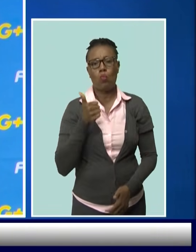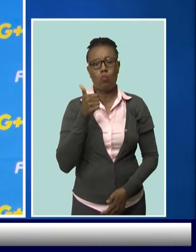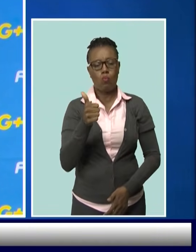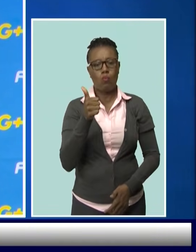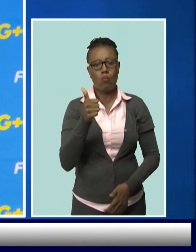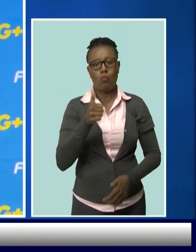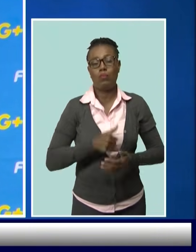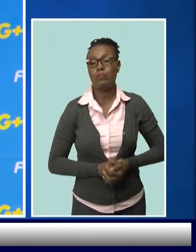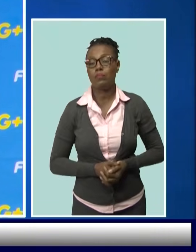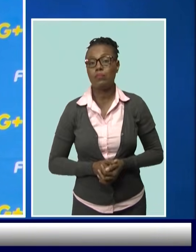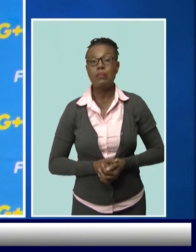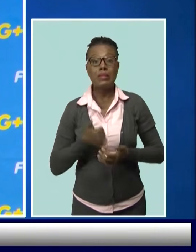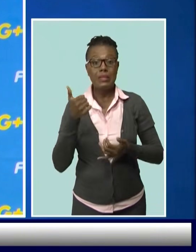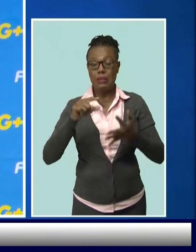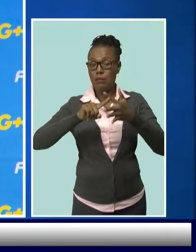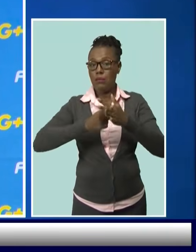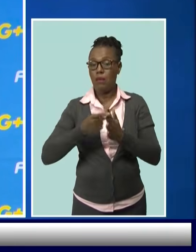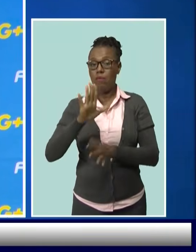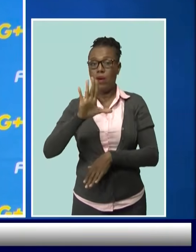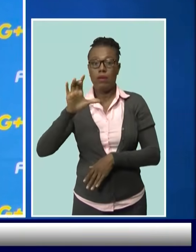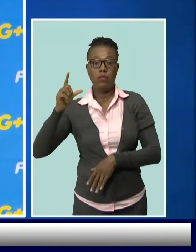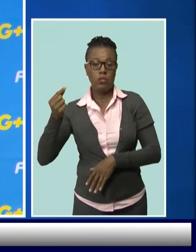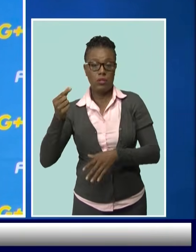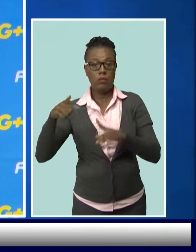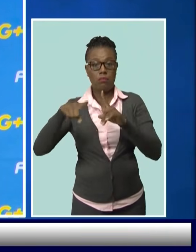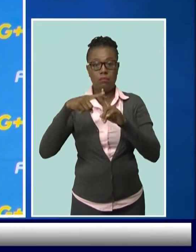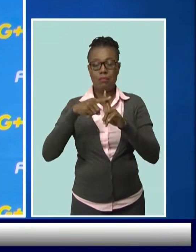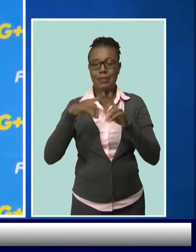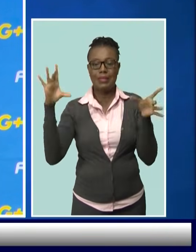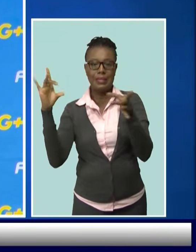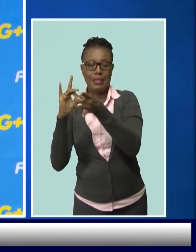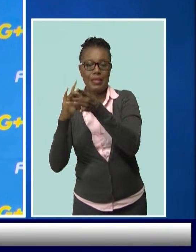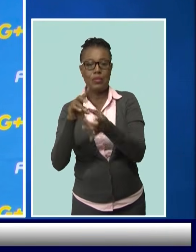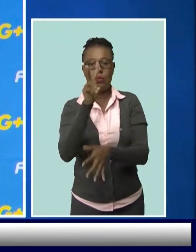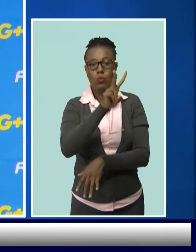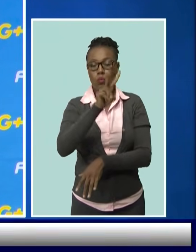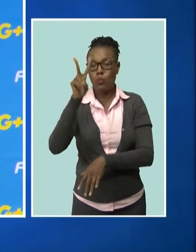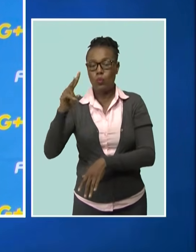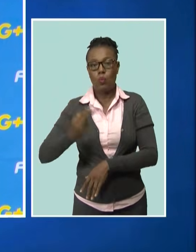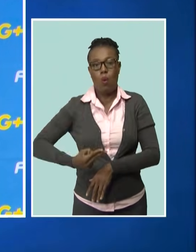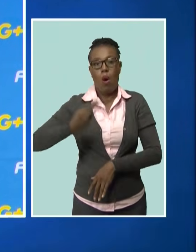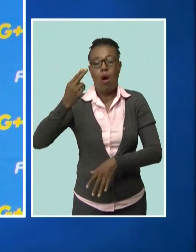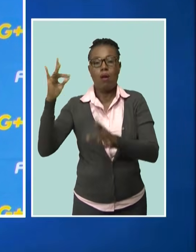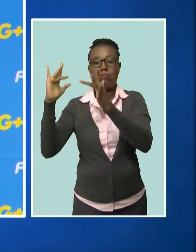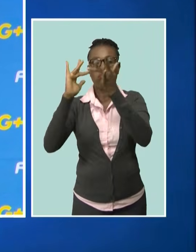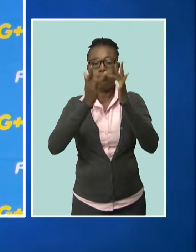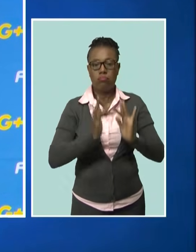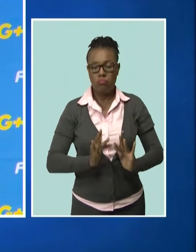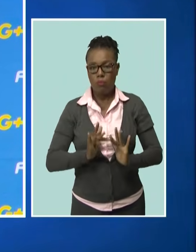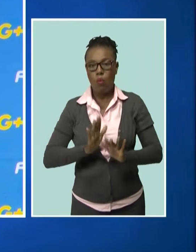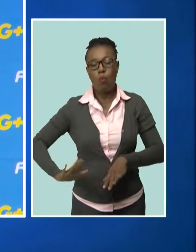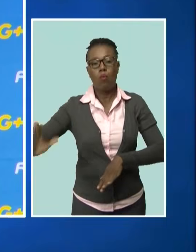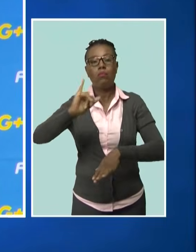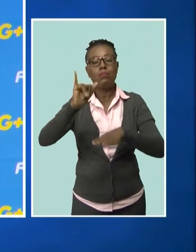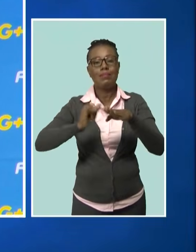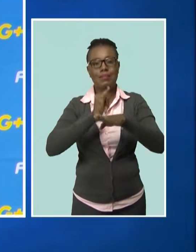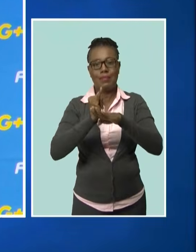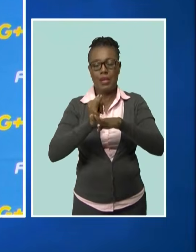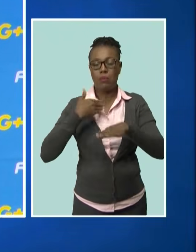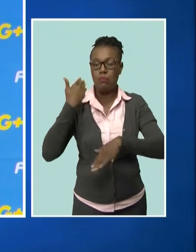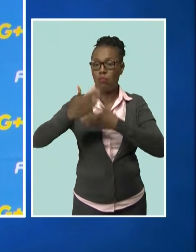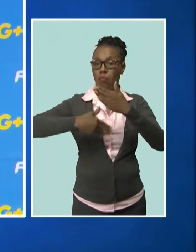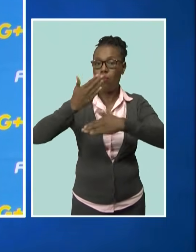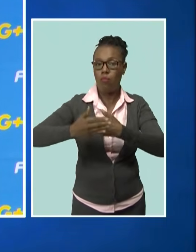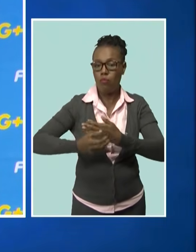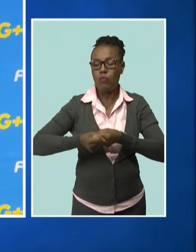Plus connects 22 high-impact sites across the island, and we have deliberately planned the phased rollout